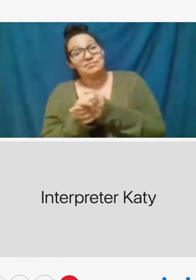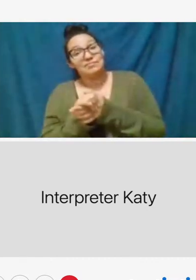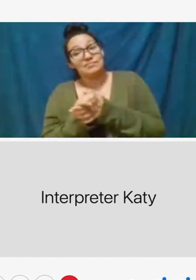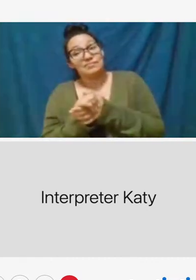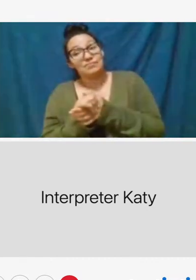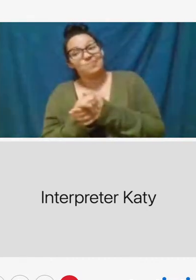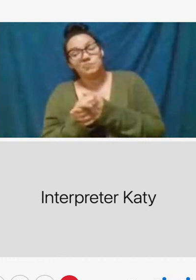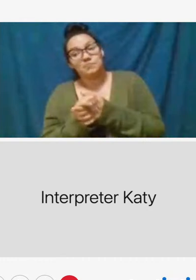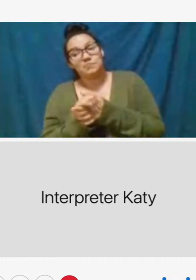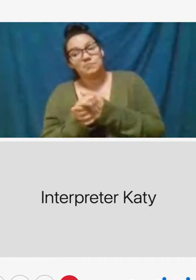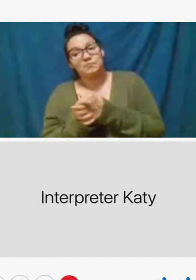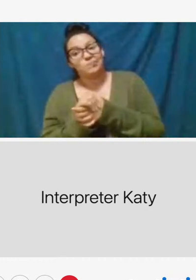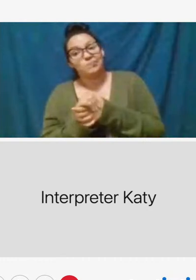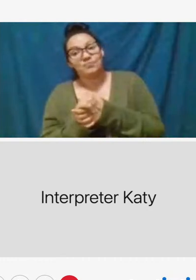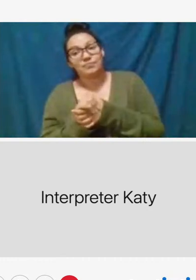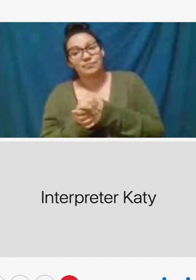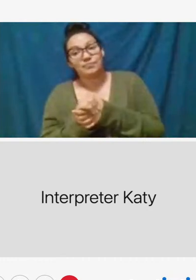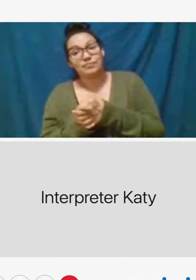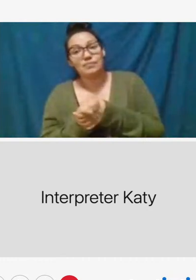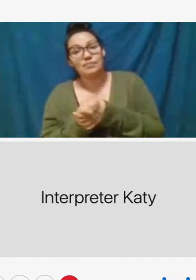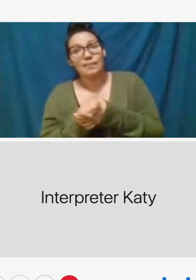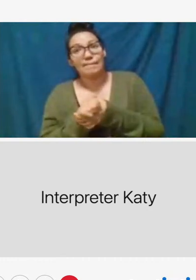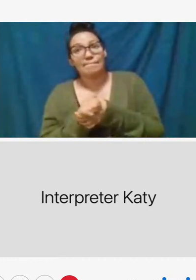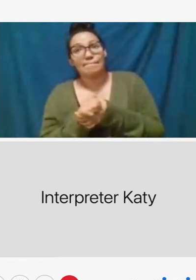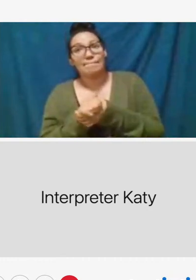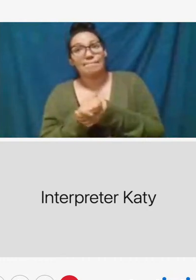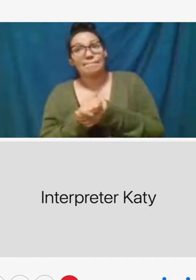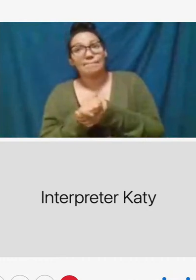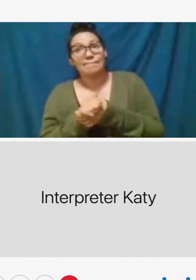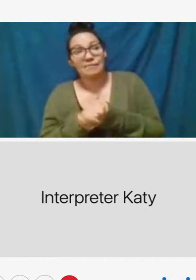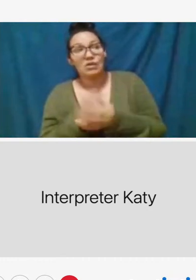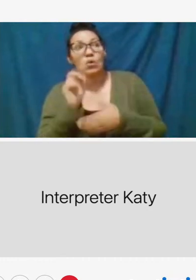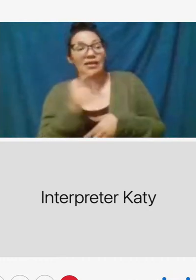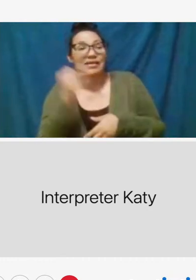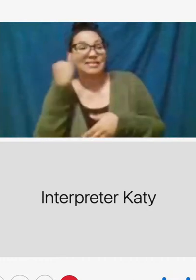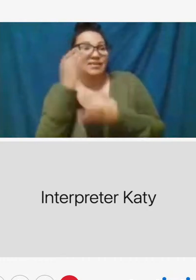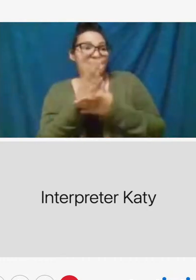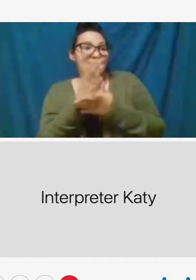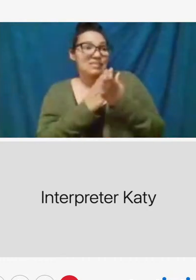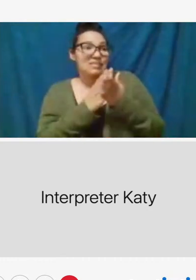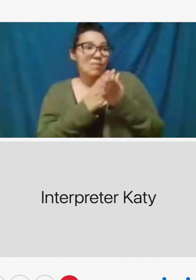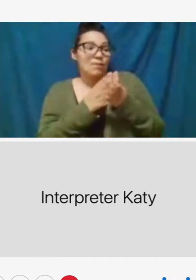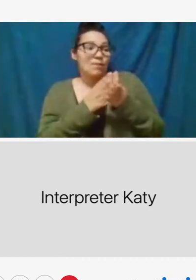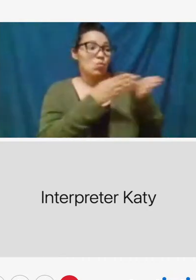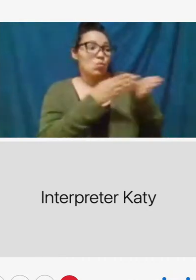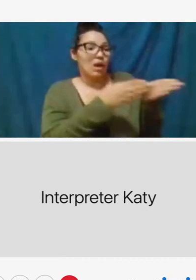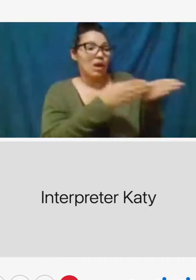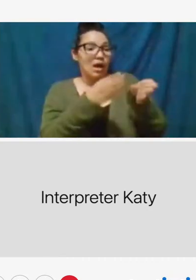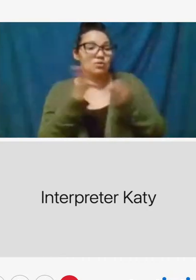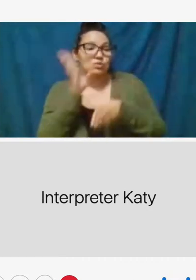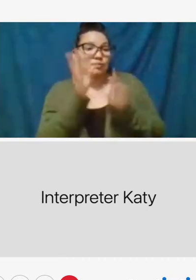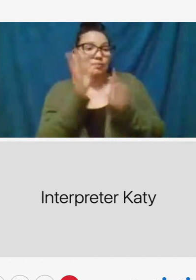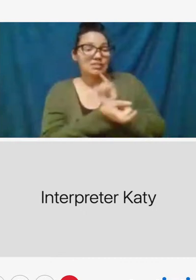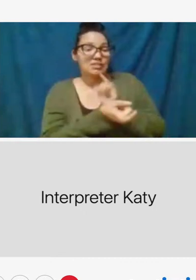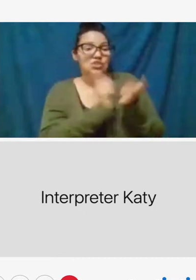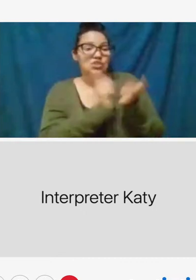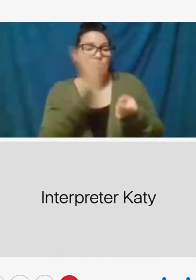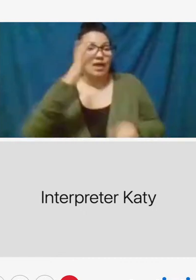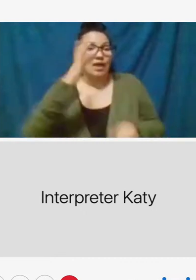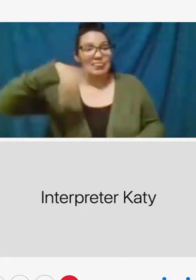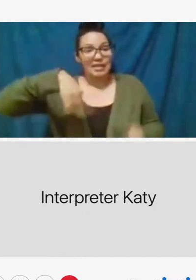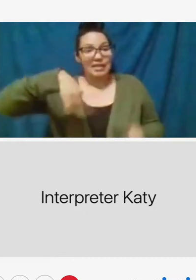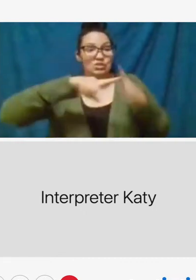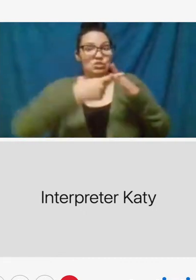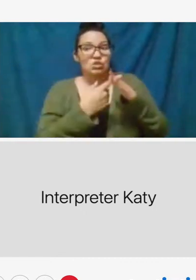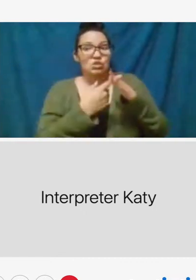honest look at that because if some of our routes are going to get changed because of the late start you really need to get on